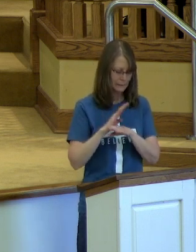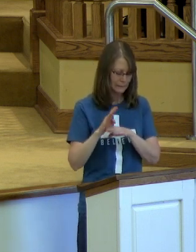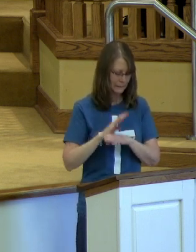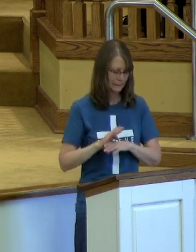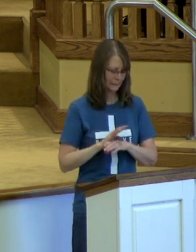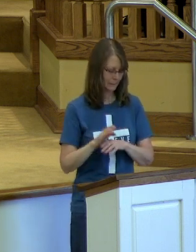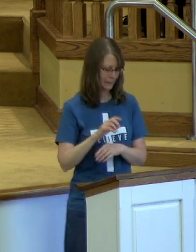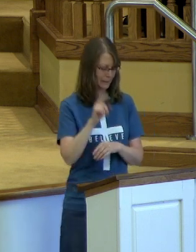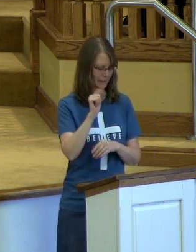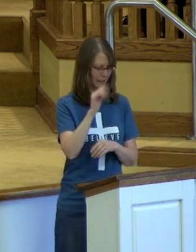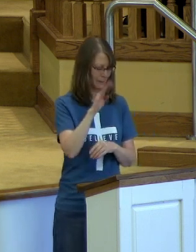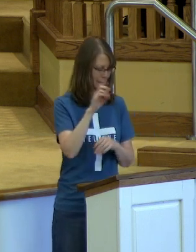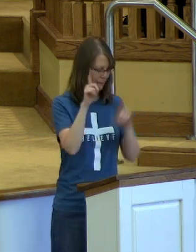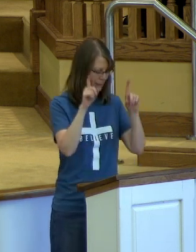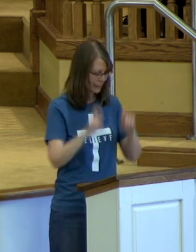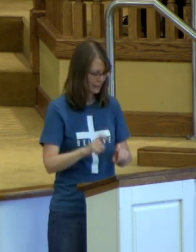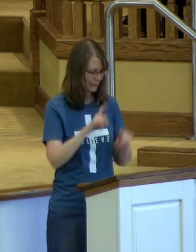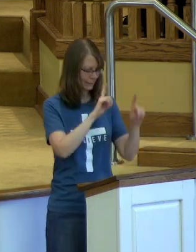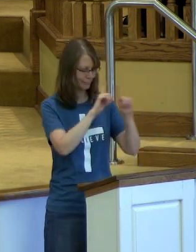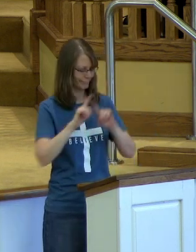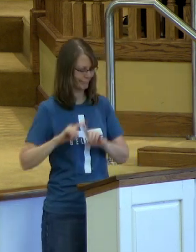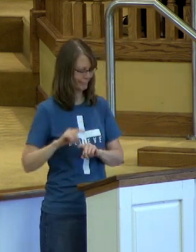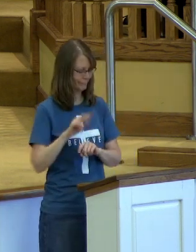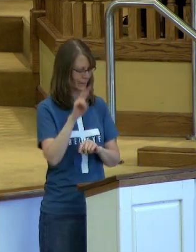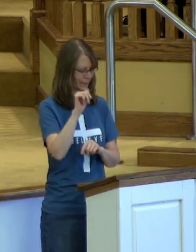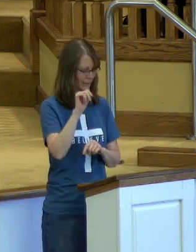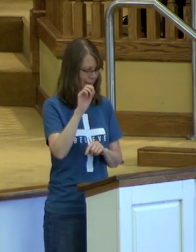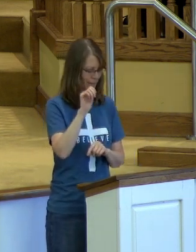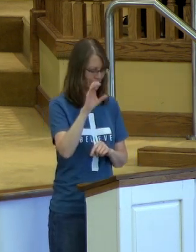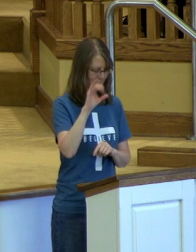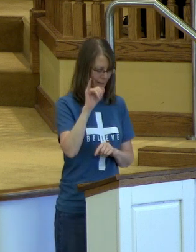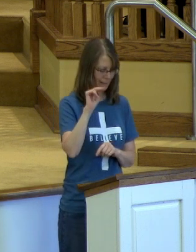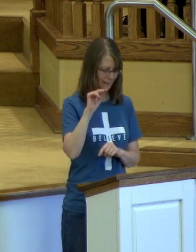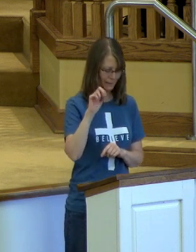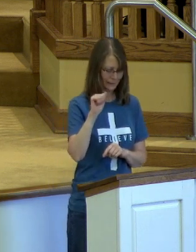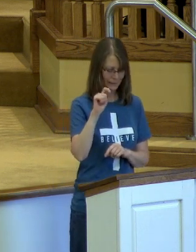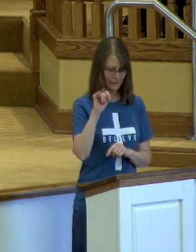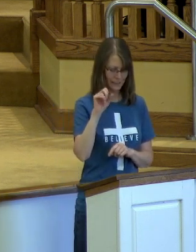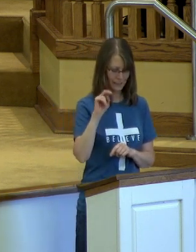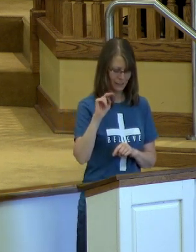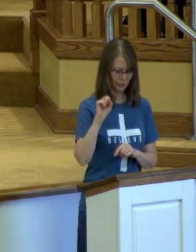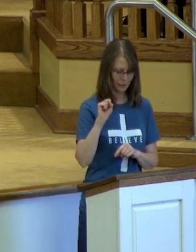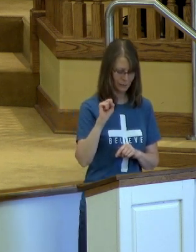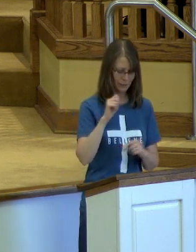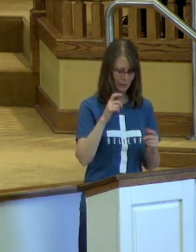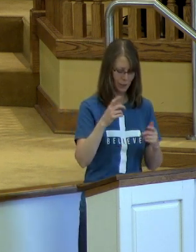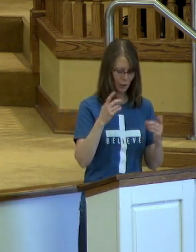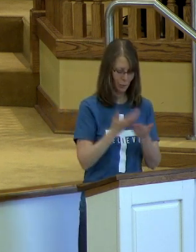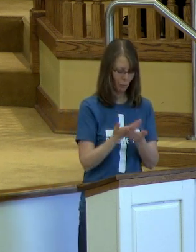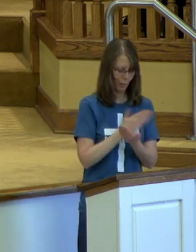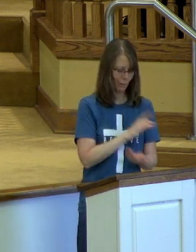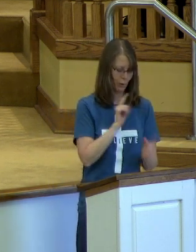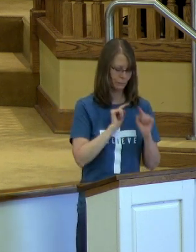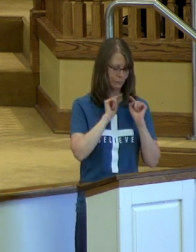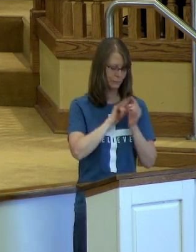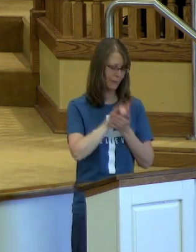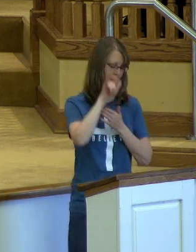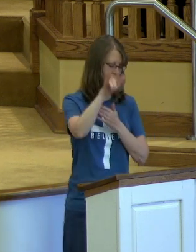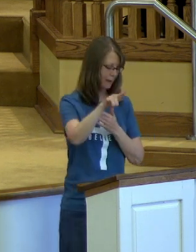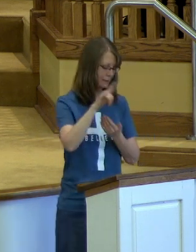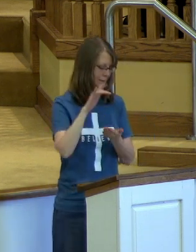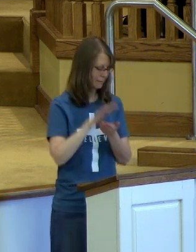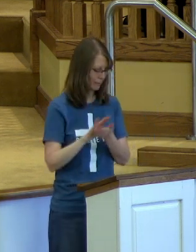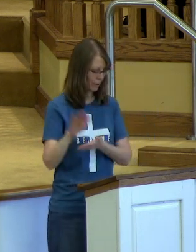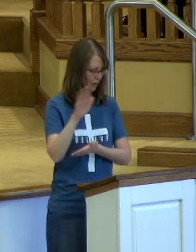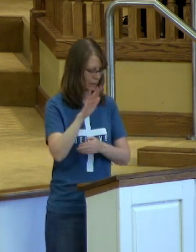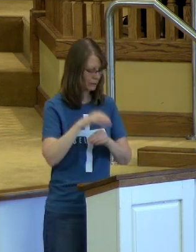by a Pensacola Christian college. On June 2nd, she flies to Pensacola to begin full-time employment alongside of her sister Elizabeth on the PCC